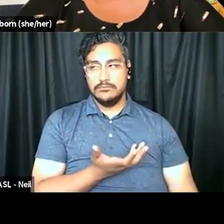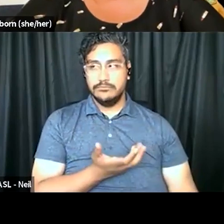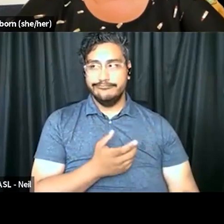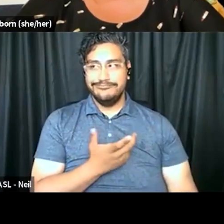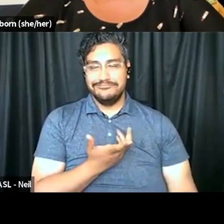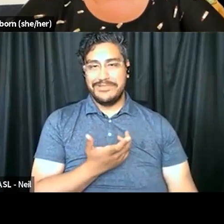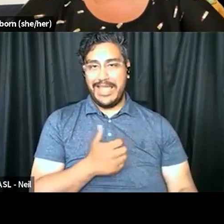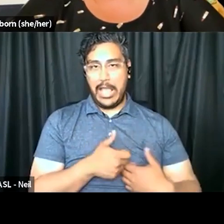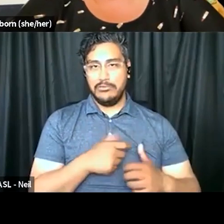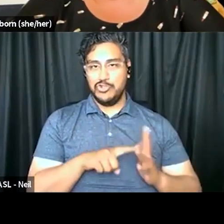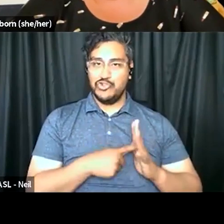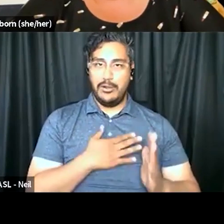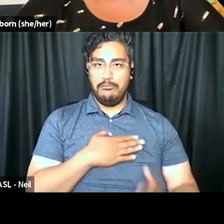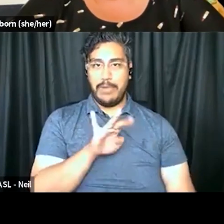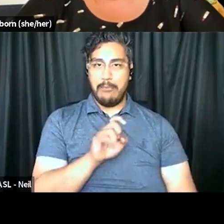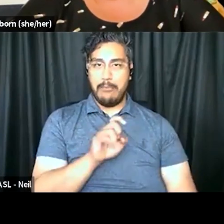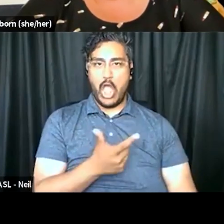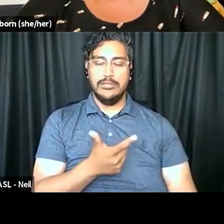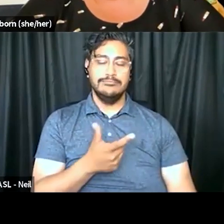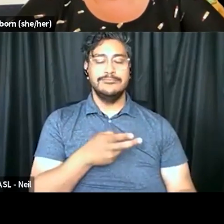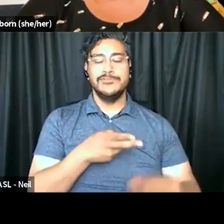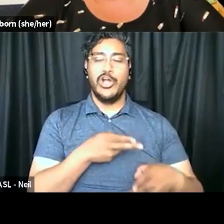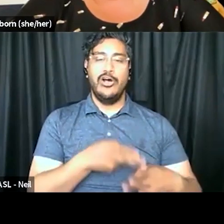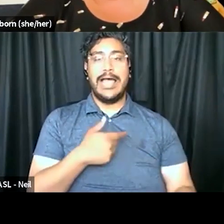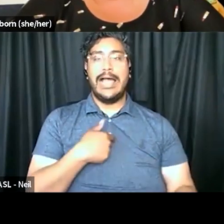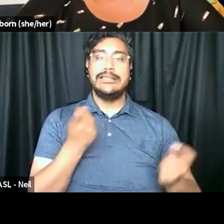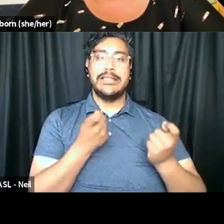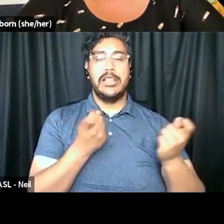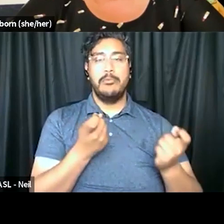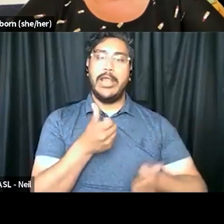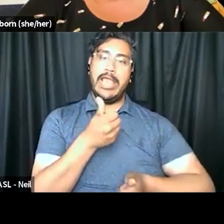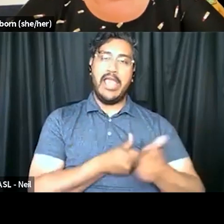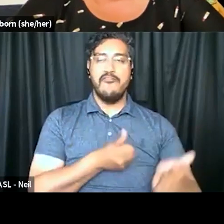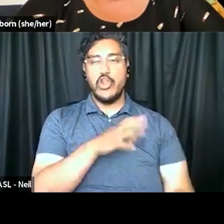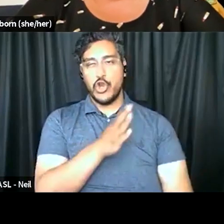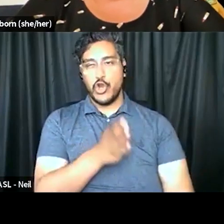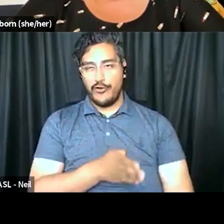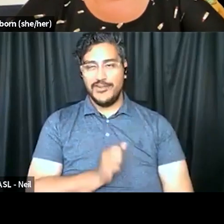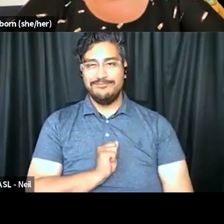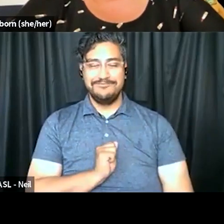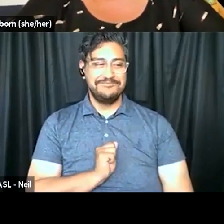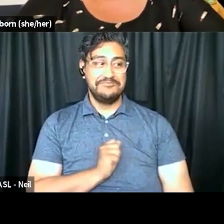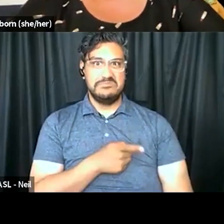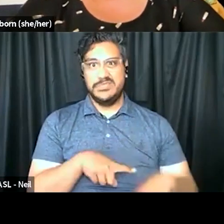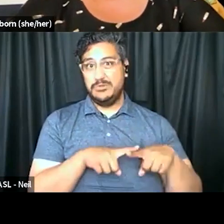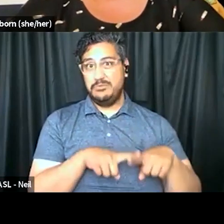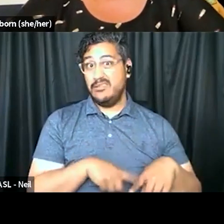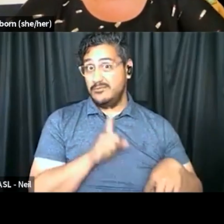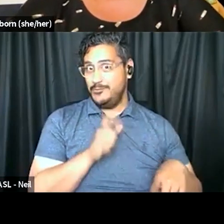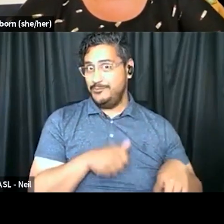blog called I Celebrate My Every Curve, and is based on real life